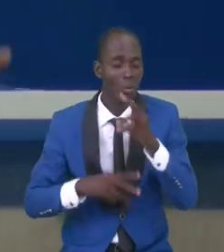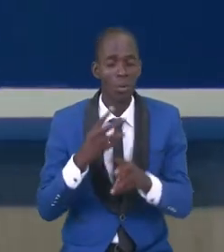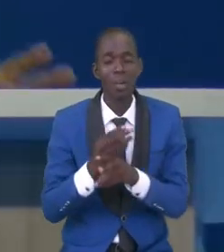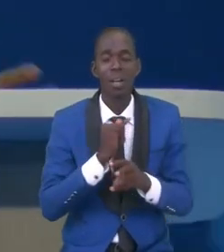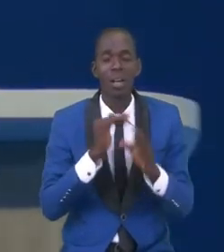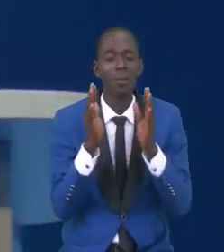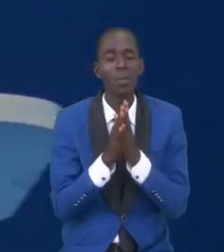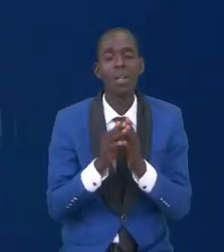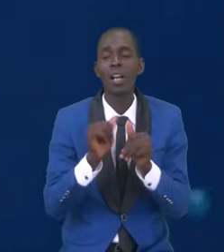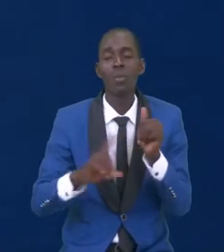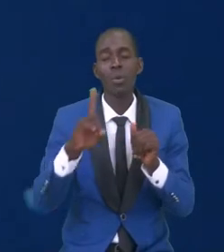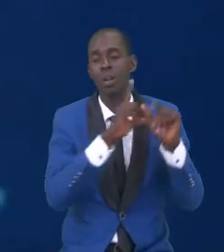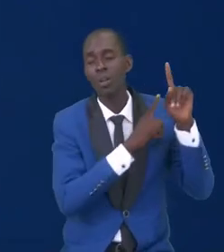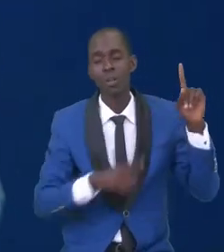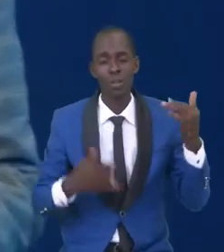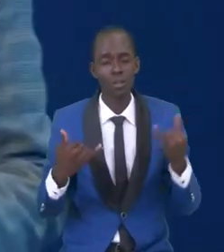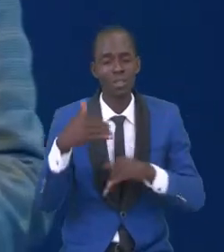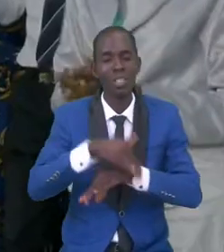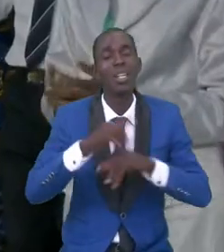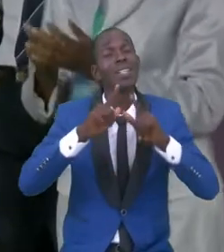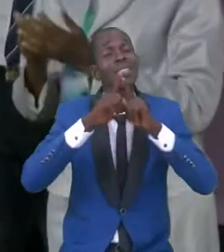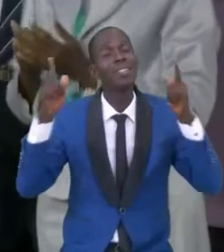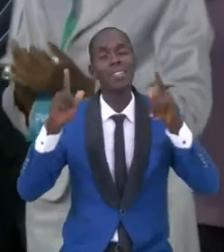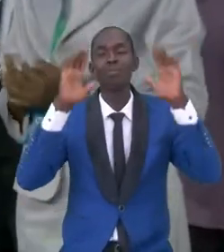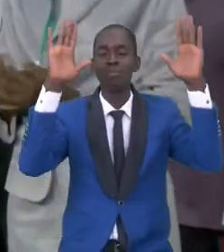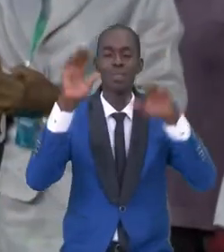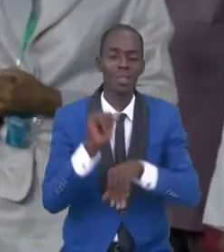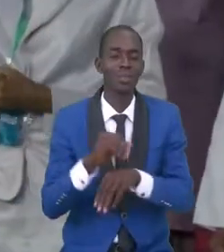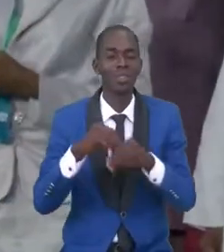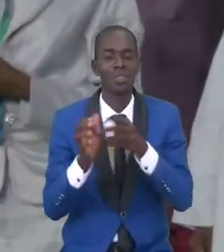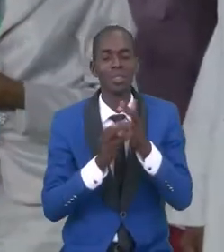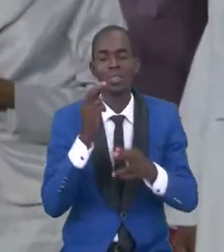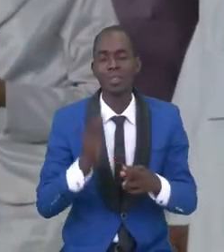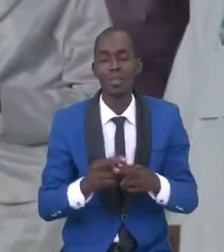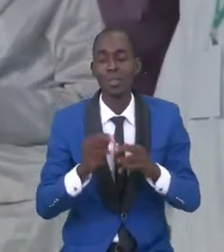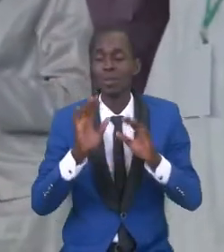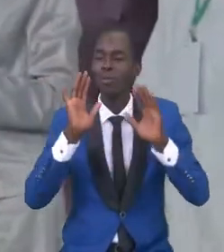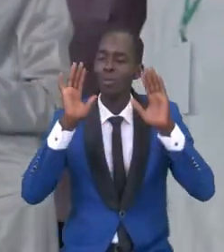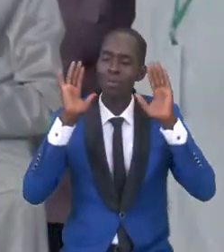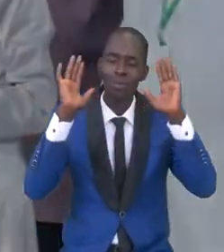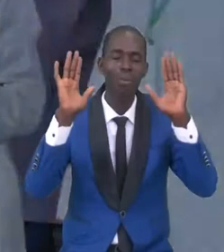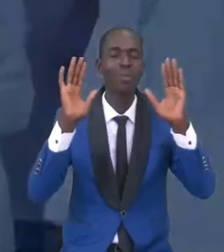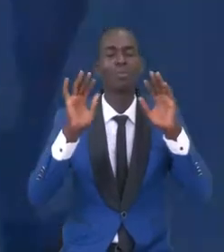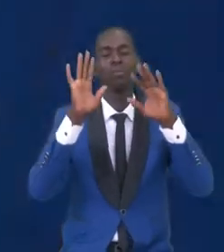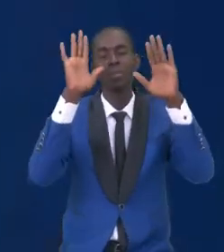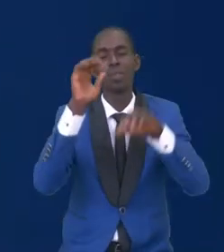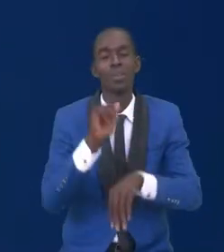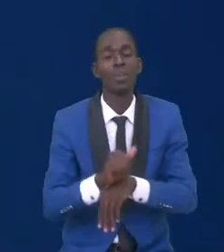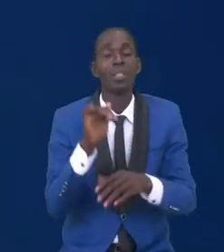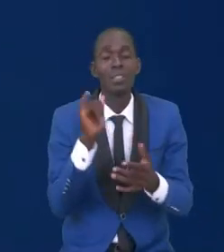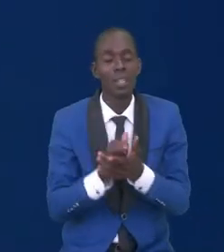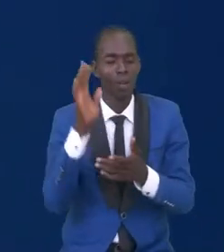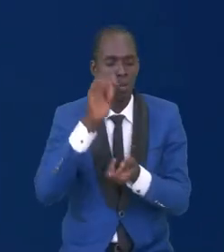Lord, tonight, dynamic miracle. Amen. Spectacular miracle. Amen. That you turn